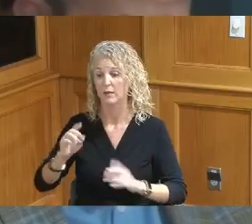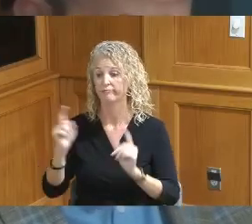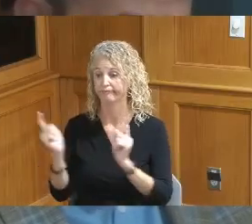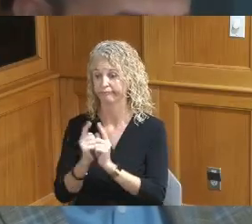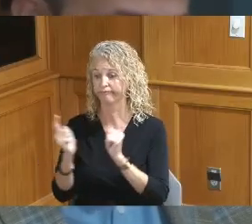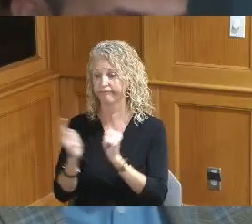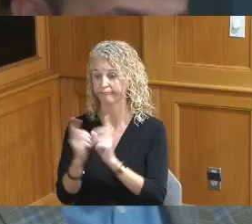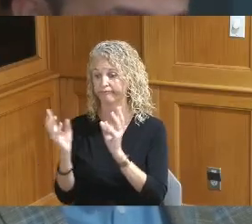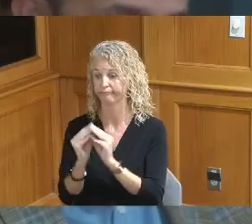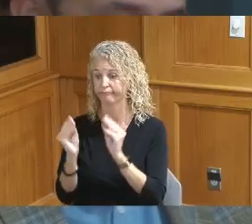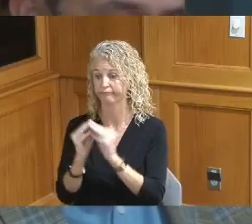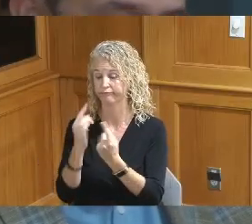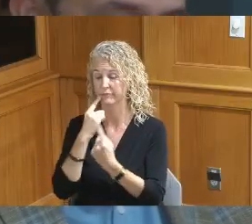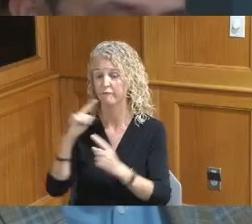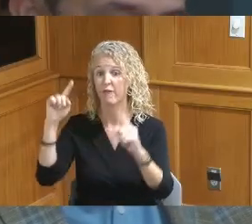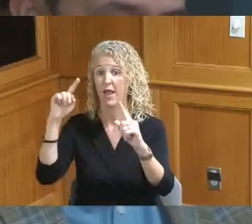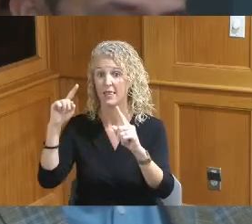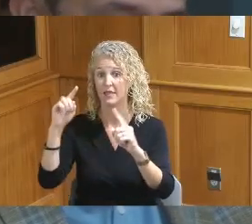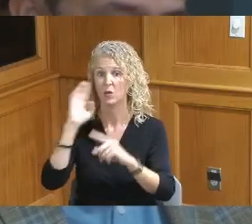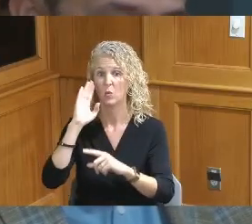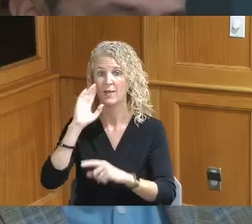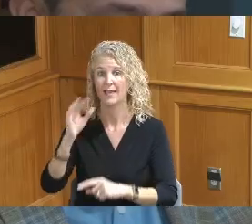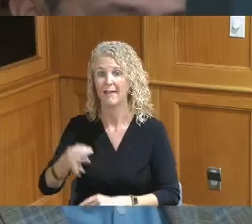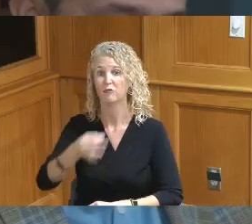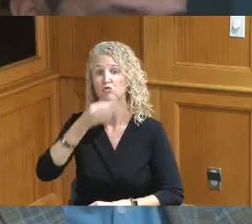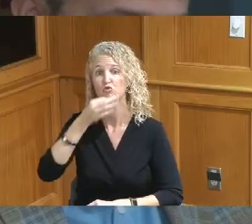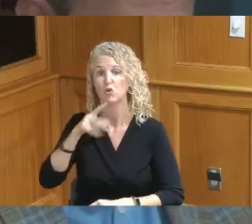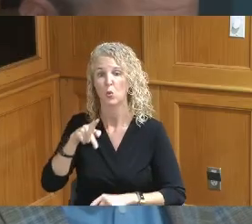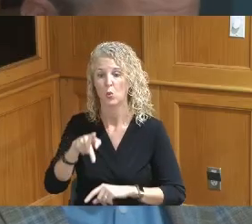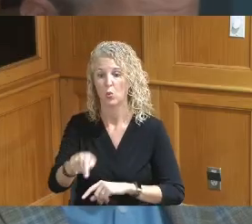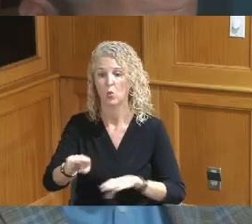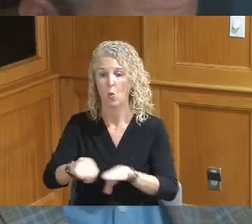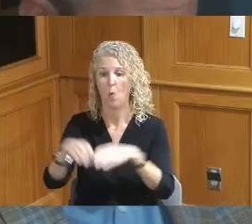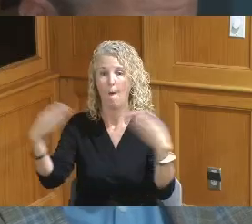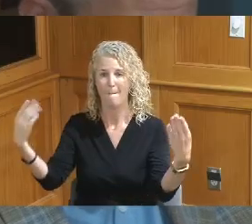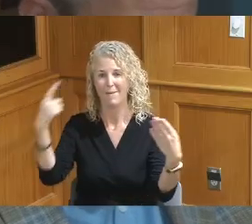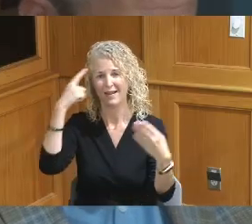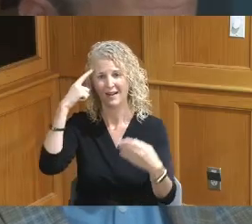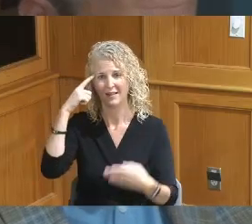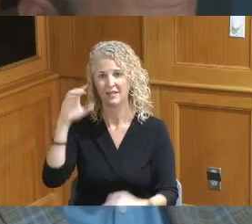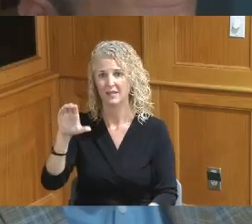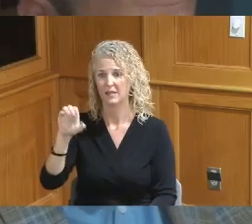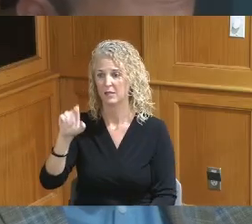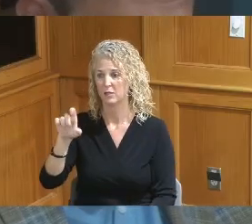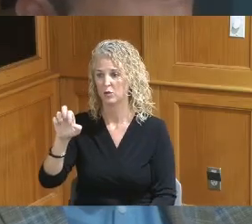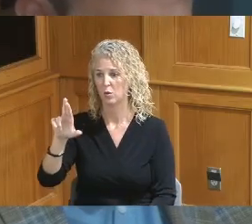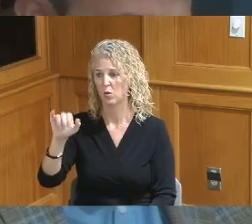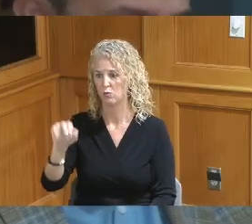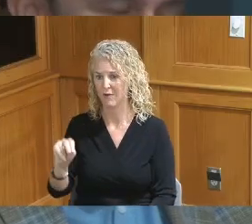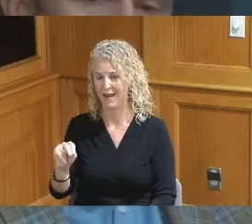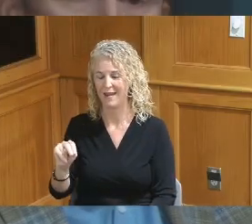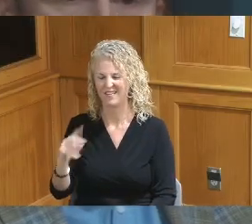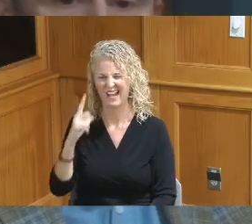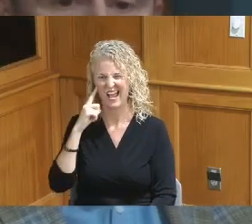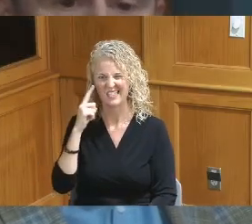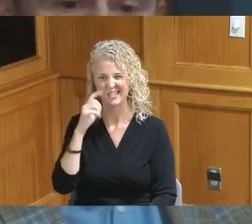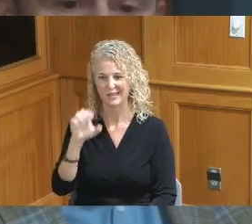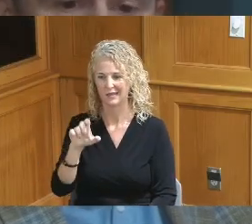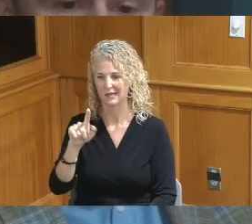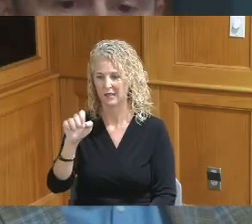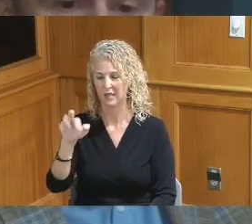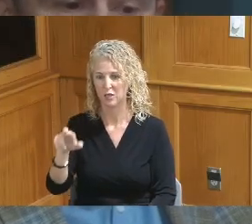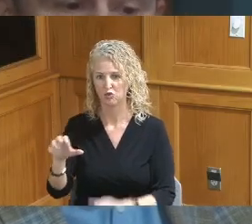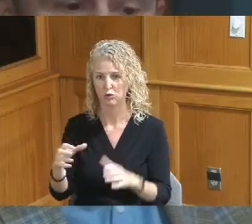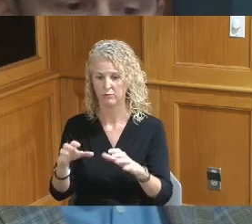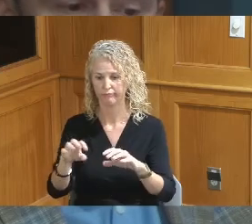and we finally got it. And we're going to have another ribbon cutting, I think it's in Colerain Township, some clusters. But this is something